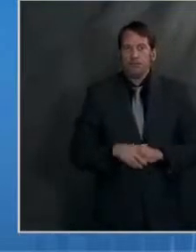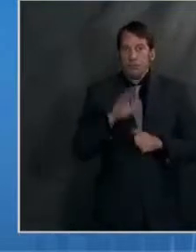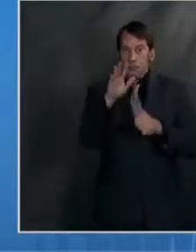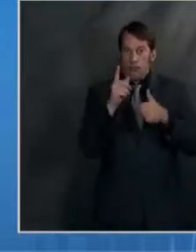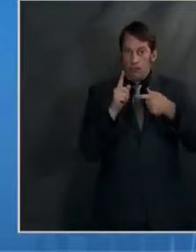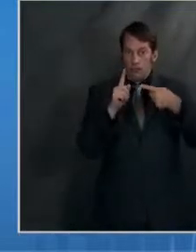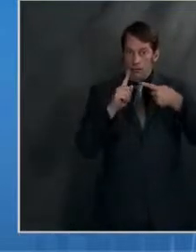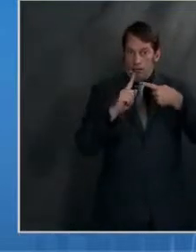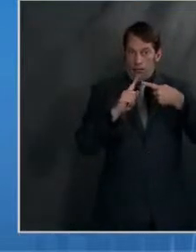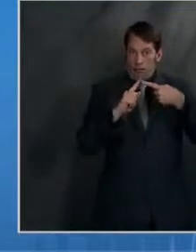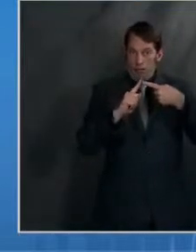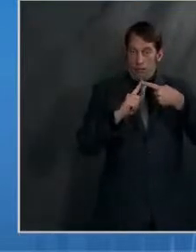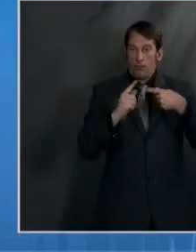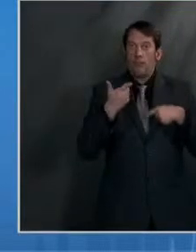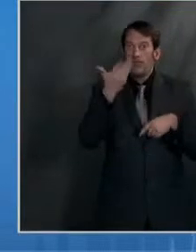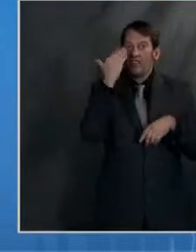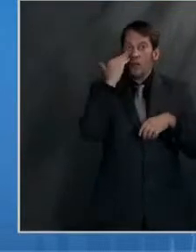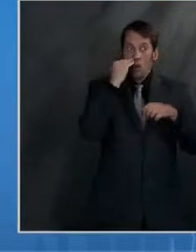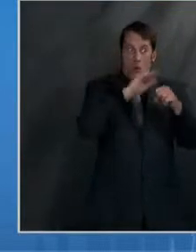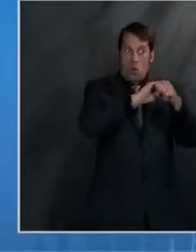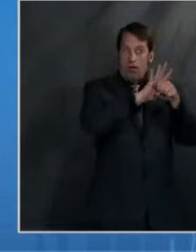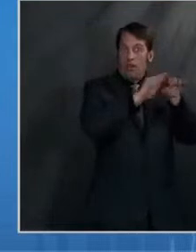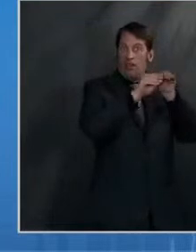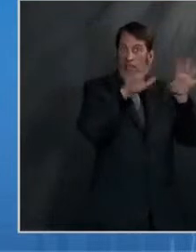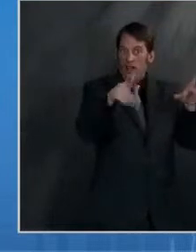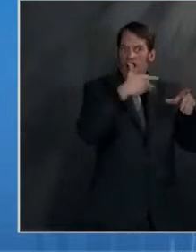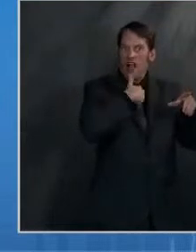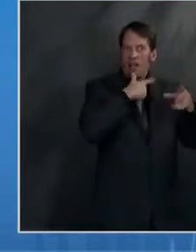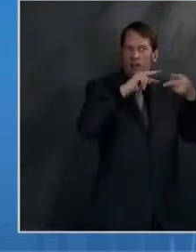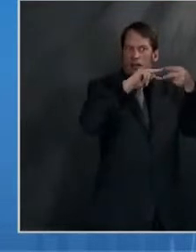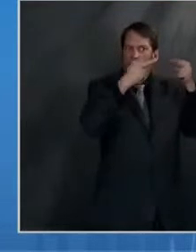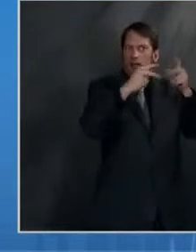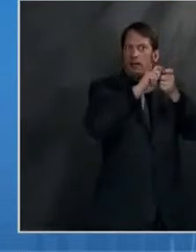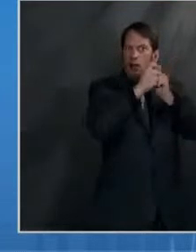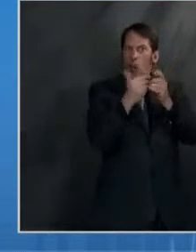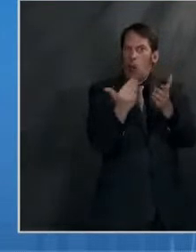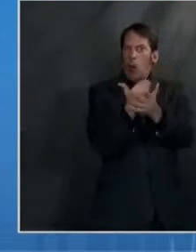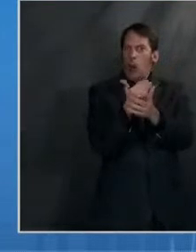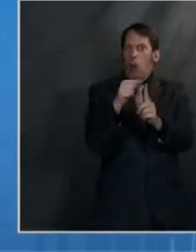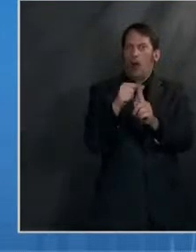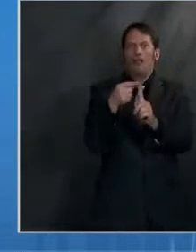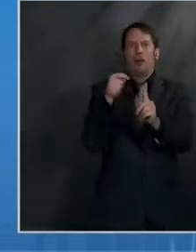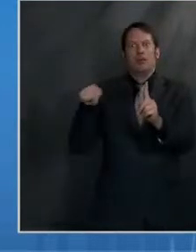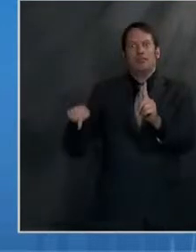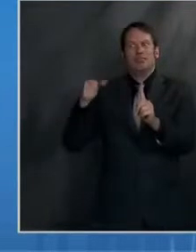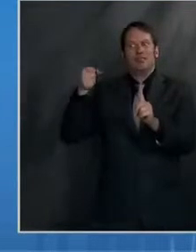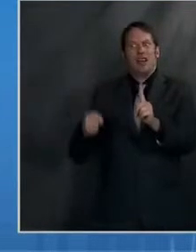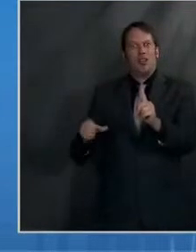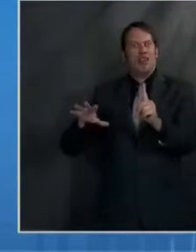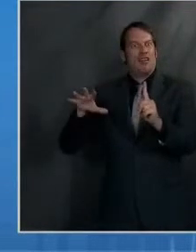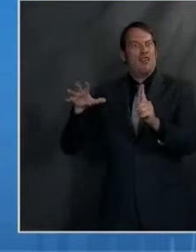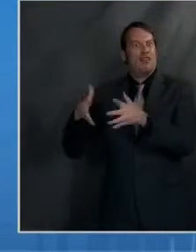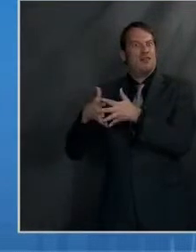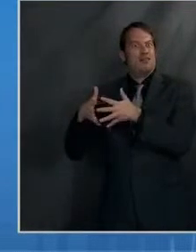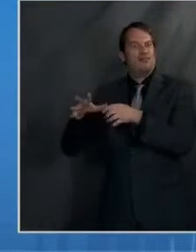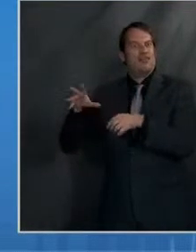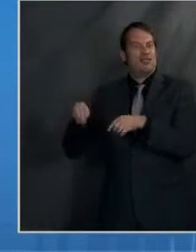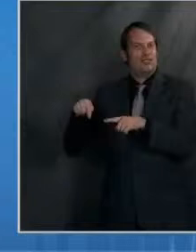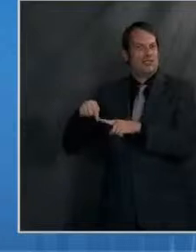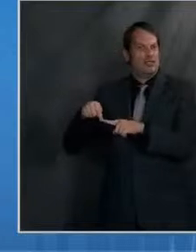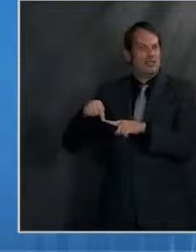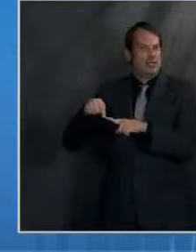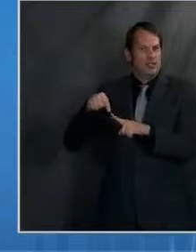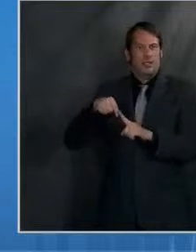America region not having severe travel restrictions in place, do you consider that the US should take further action in